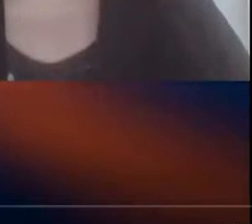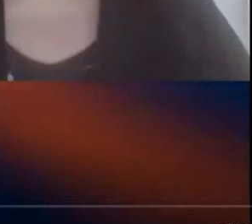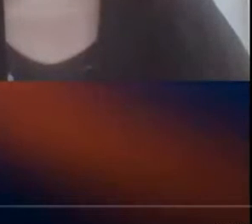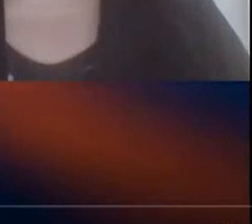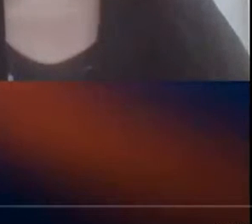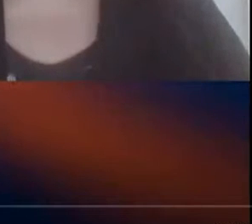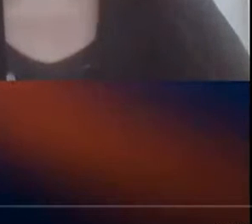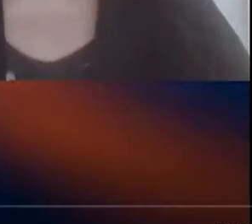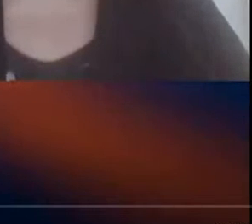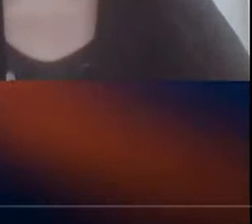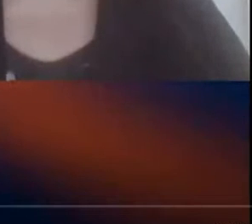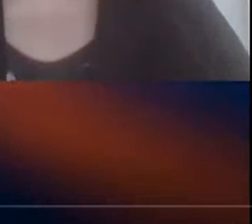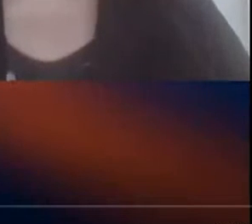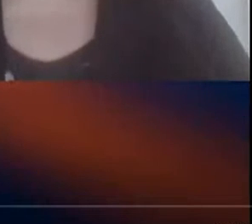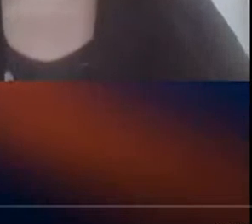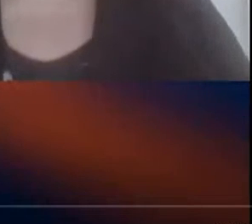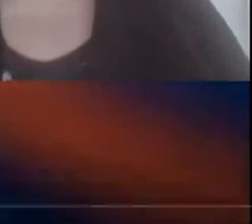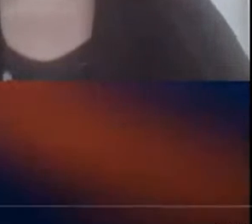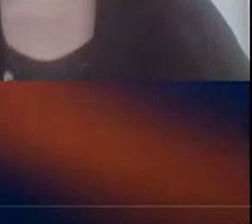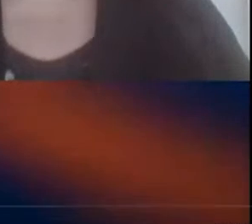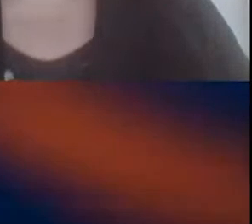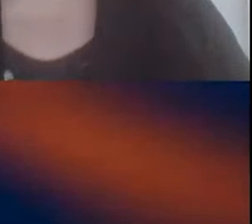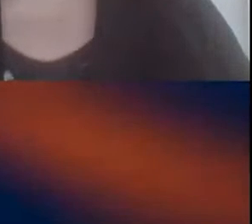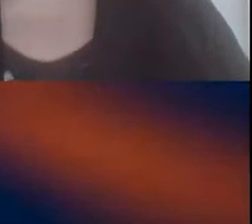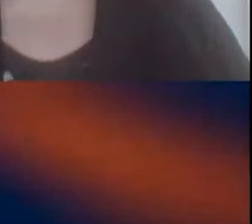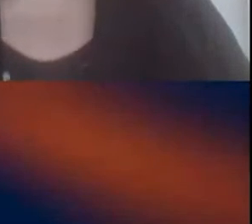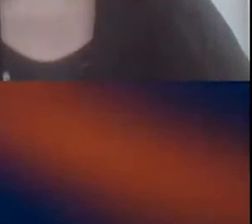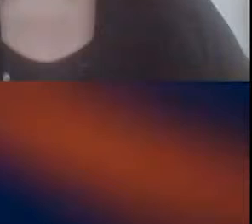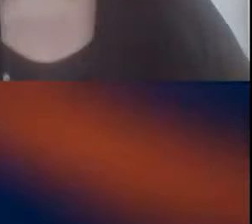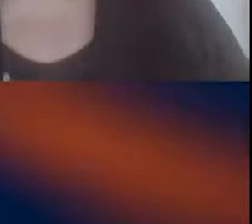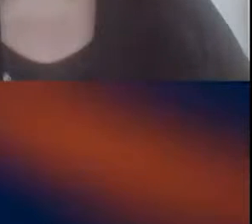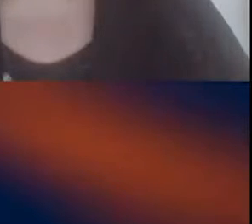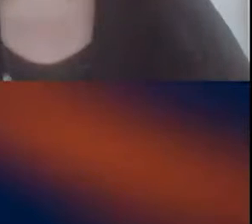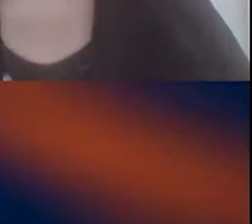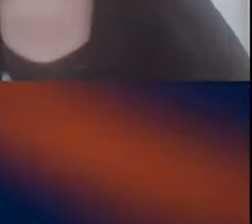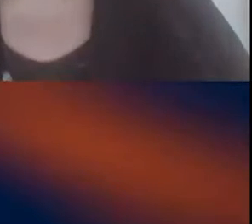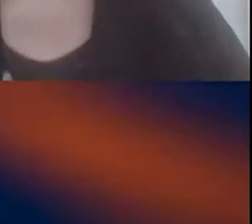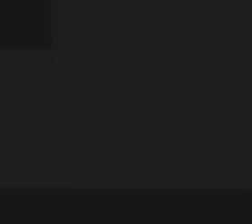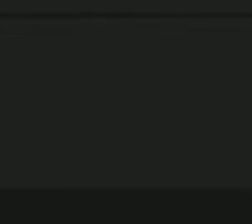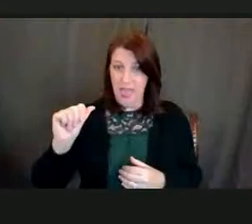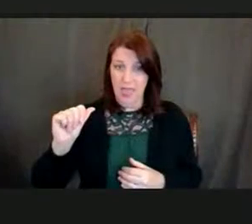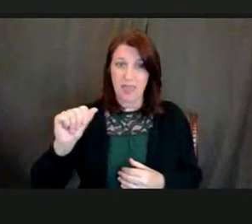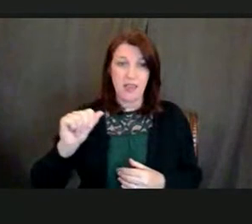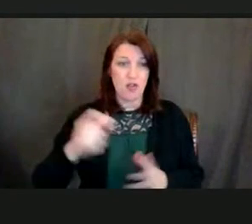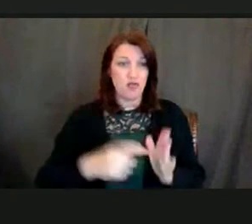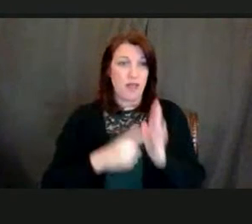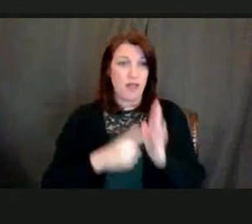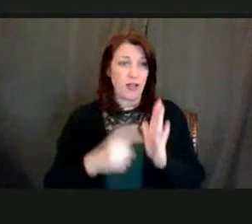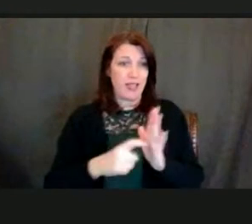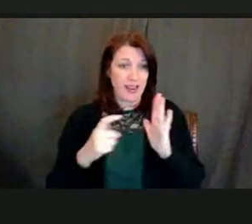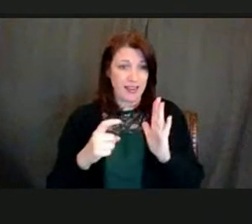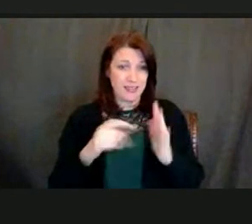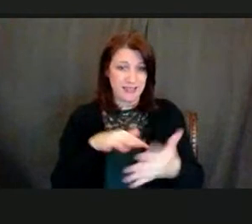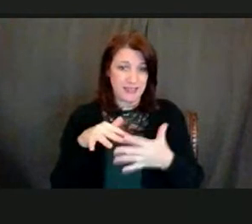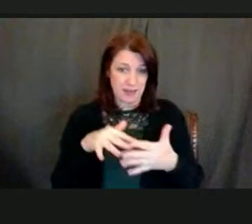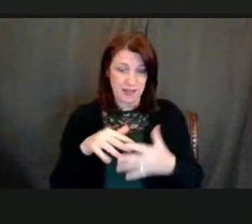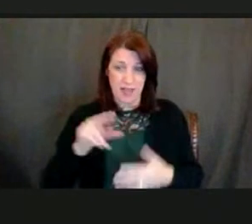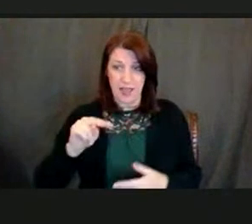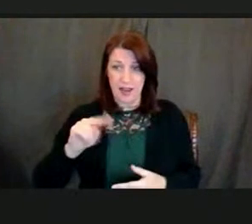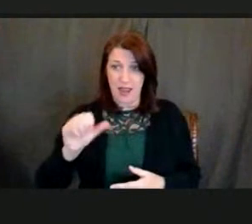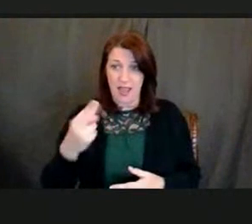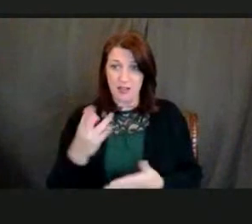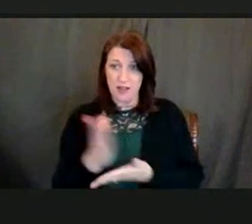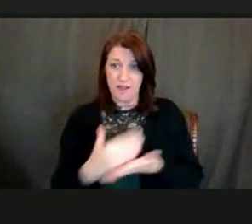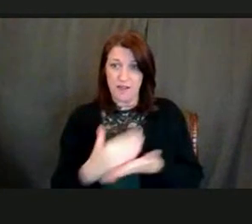applicable clinical trial, which are typically FDA-regulated drug and device studies, and you're also an NIH-defined phase 3